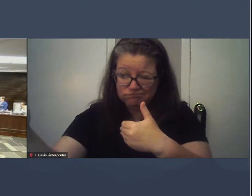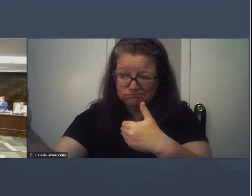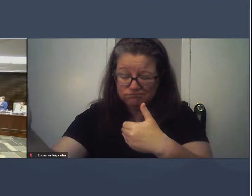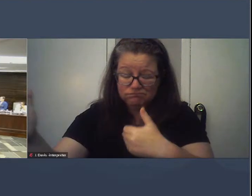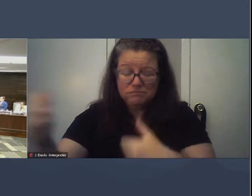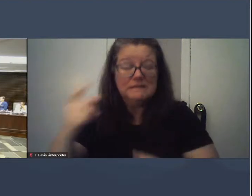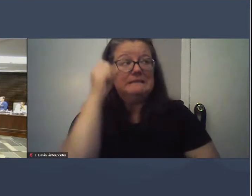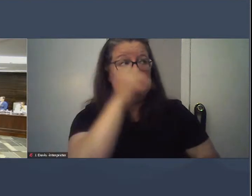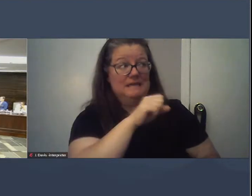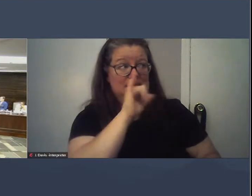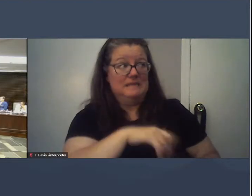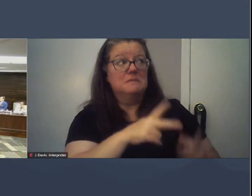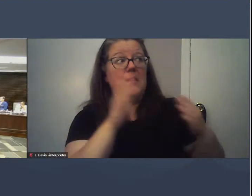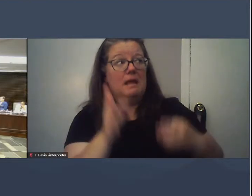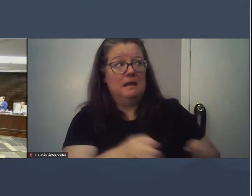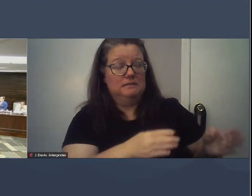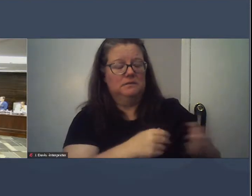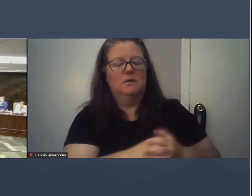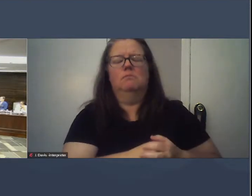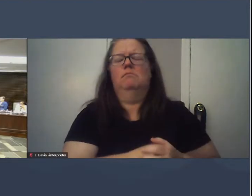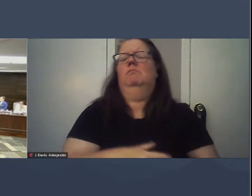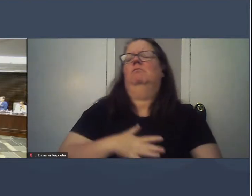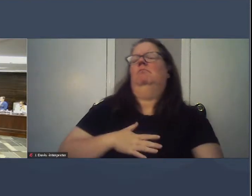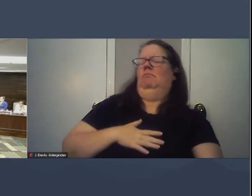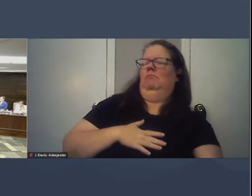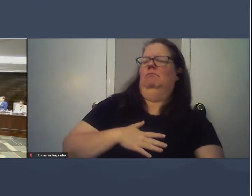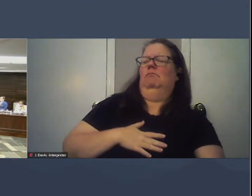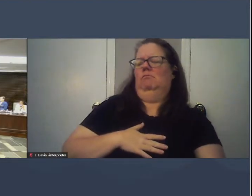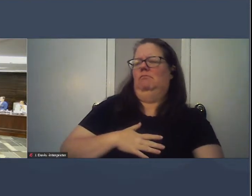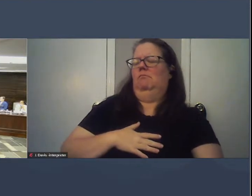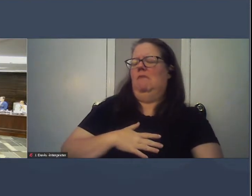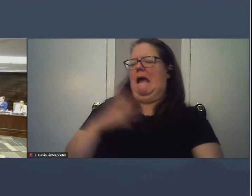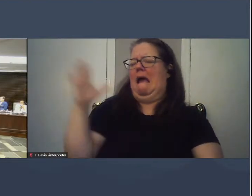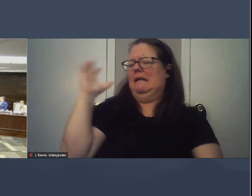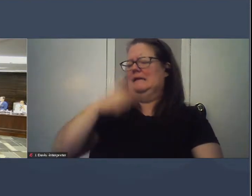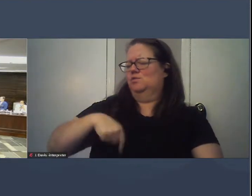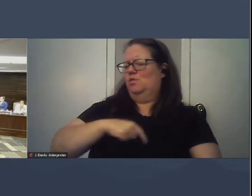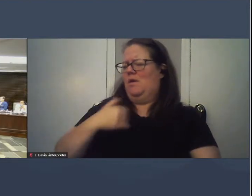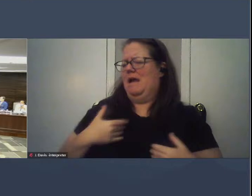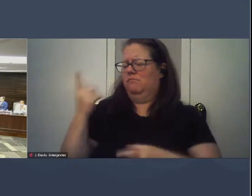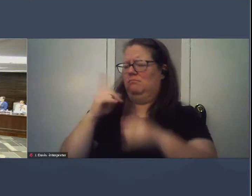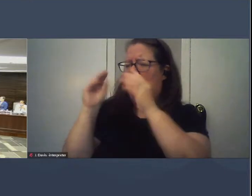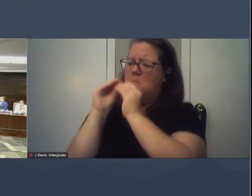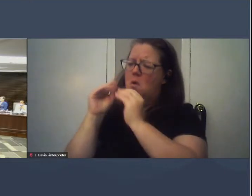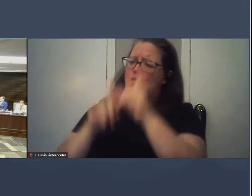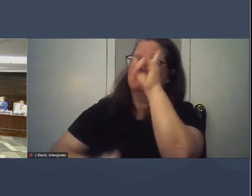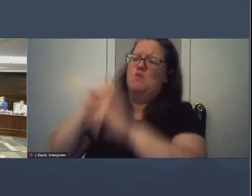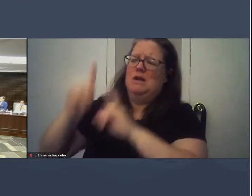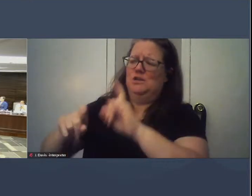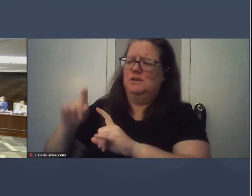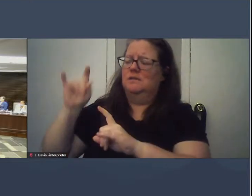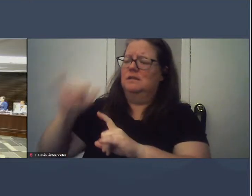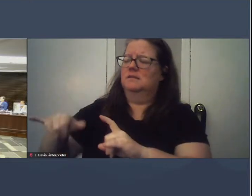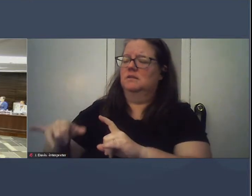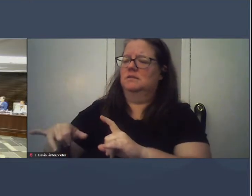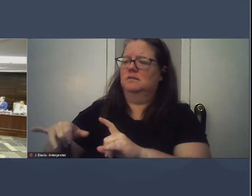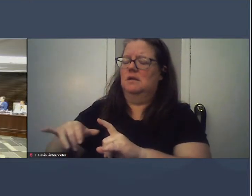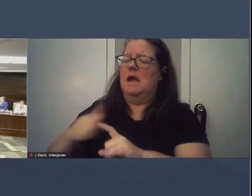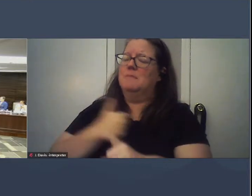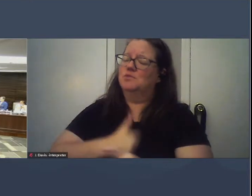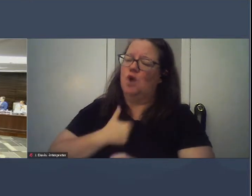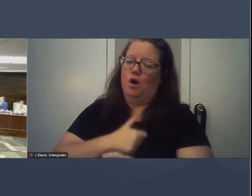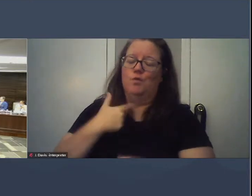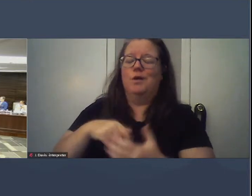plan, yes, ma'am. Now, then, I guess we're going to have some more questions. I'm sure this is coming back up. I'm sorry. We're going to